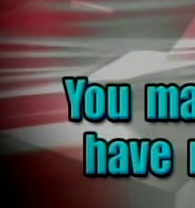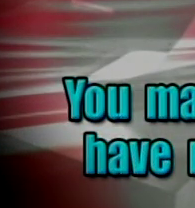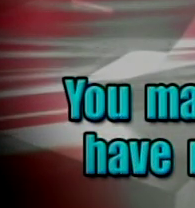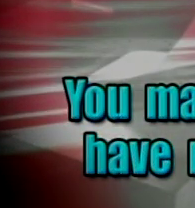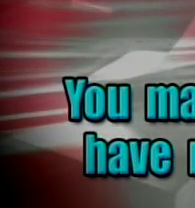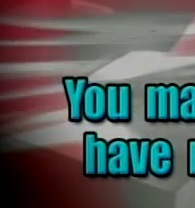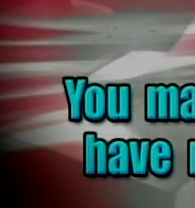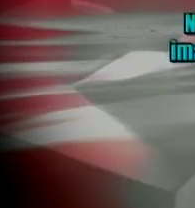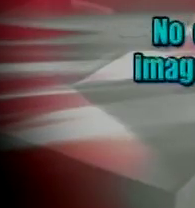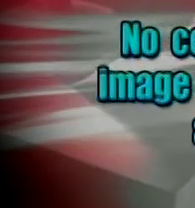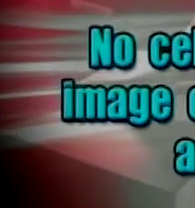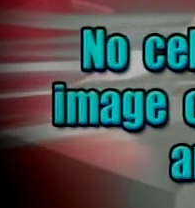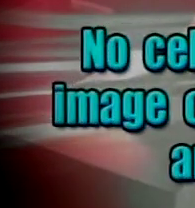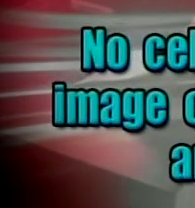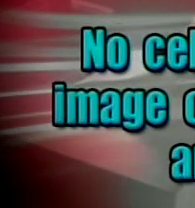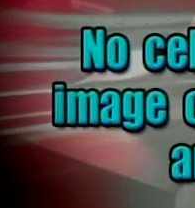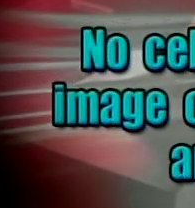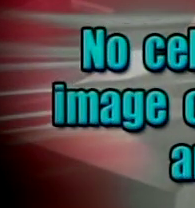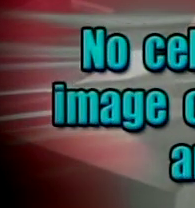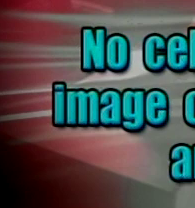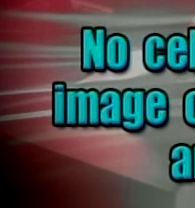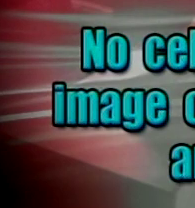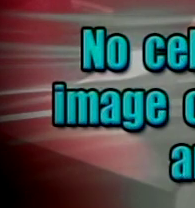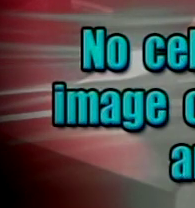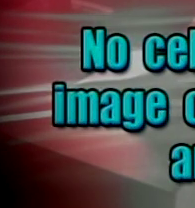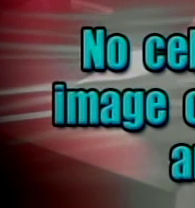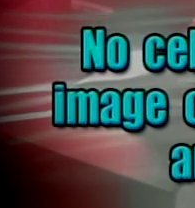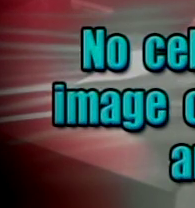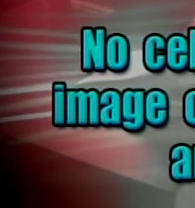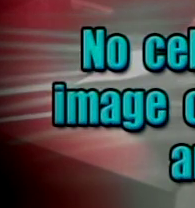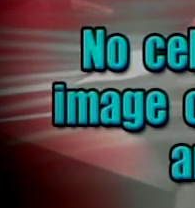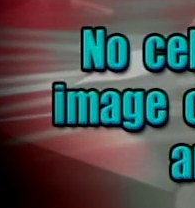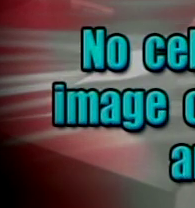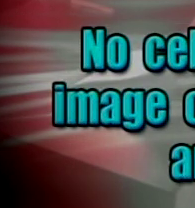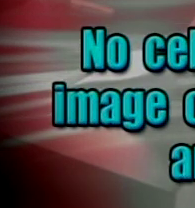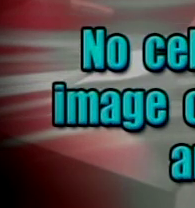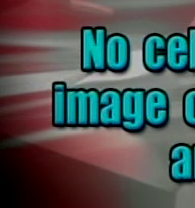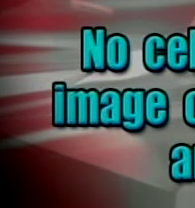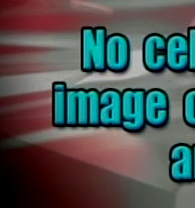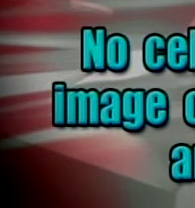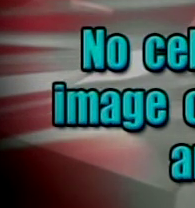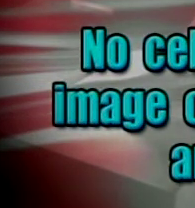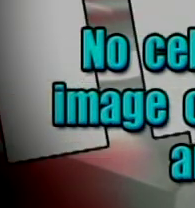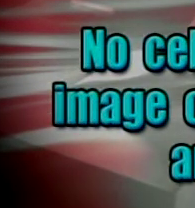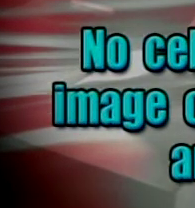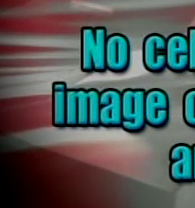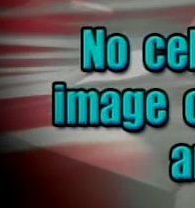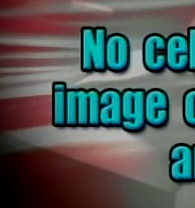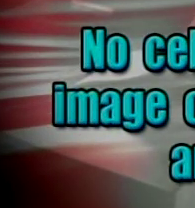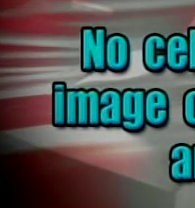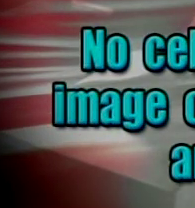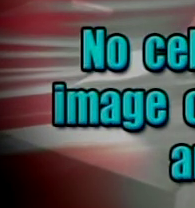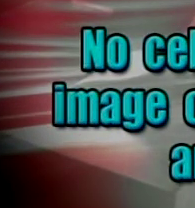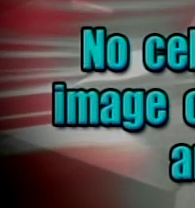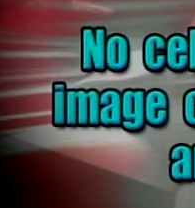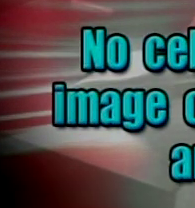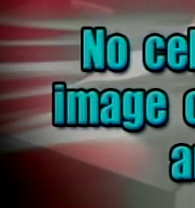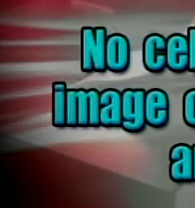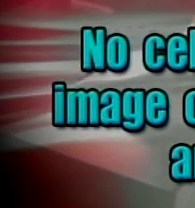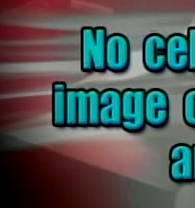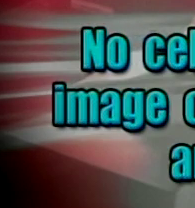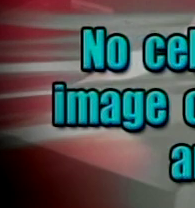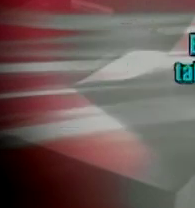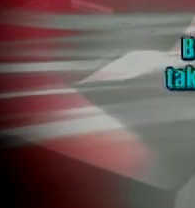one. The use of cellular telephones or image capturing devices is strictly prohibited inside the polling